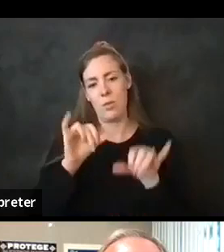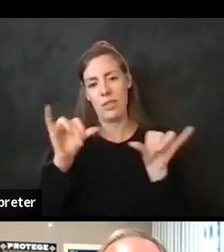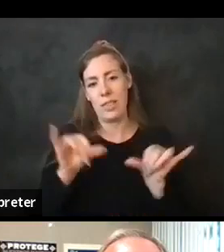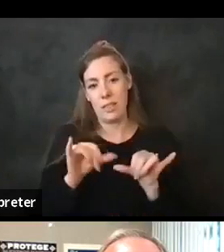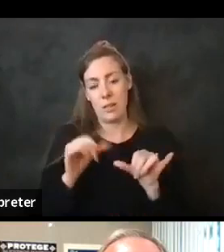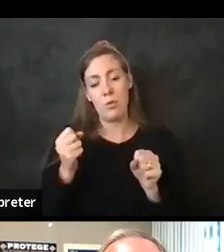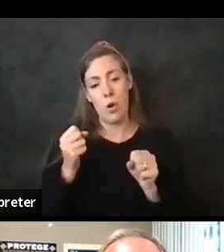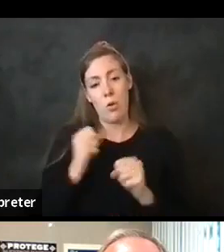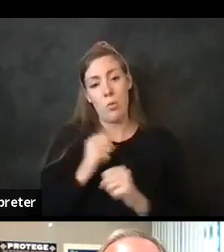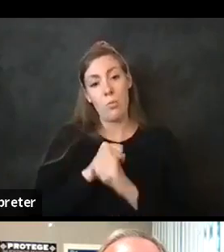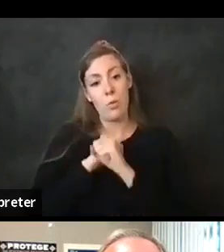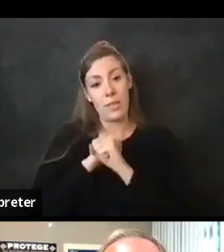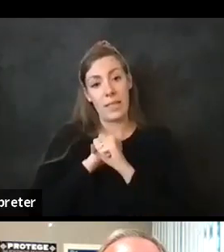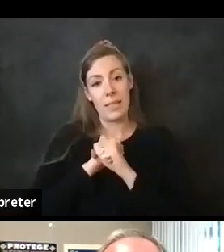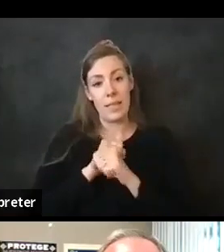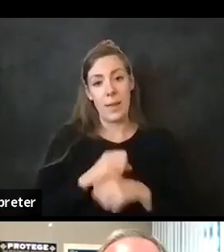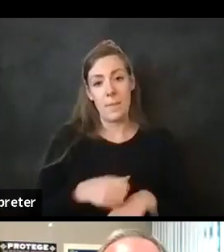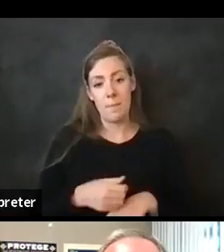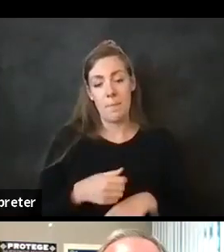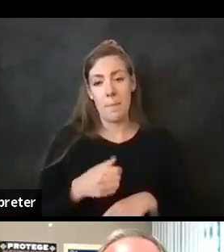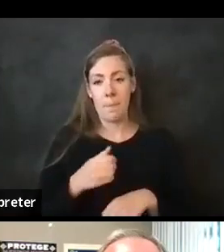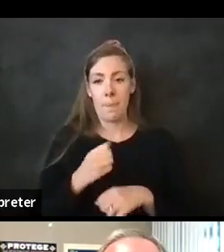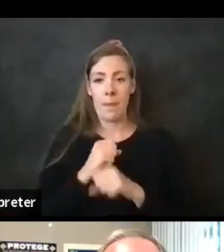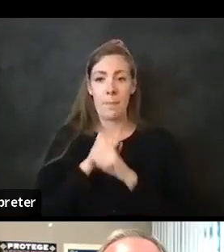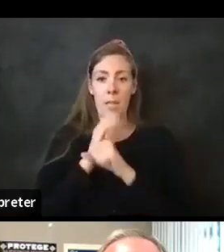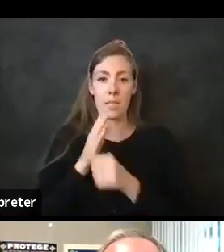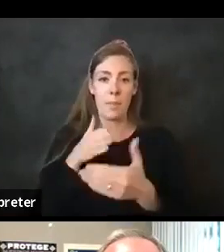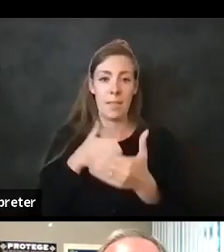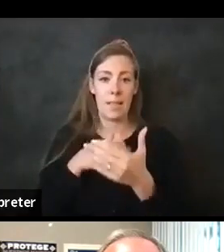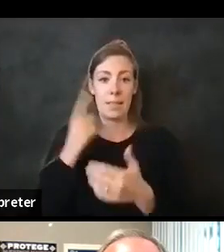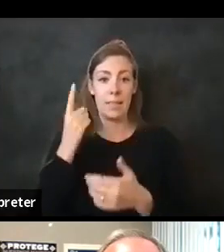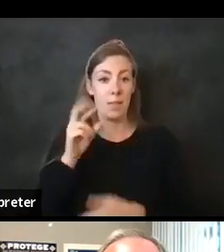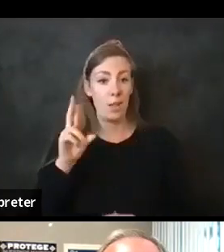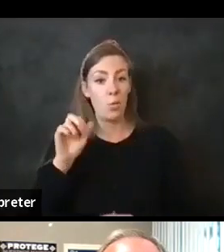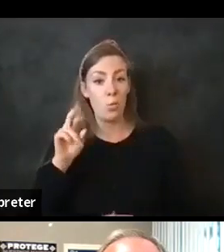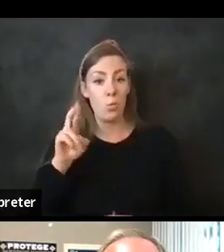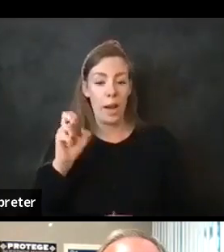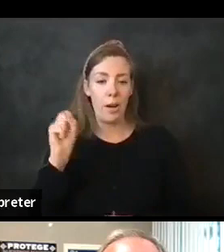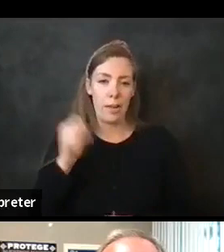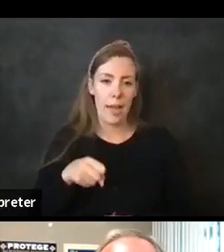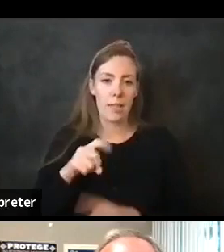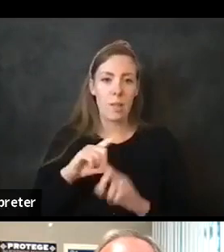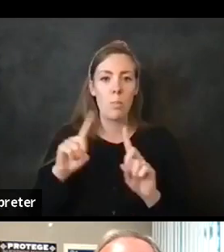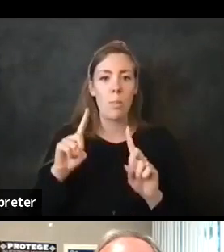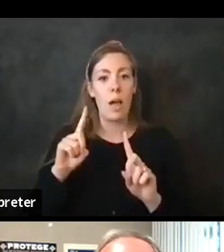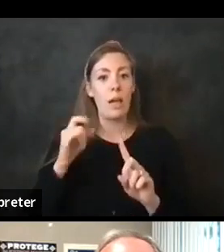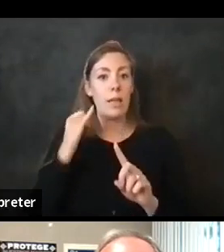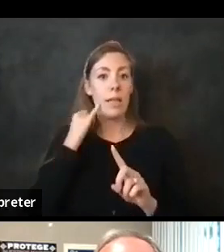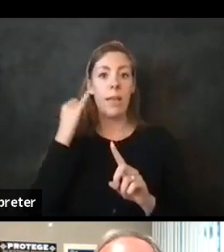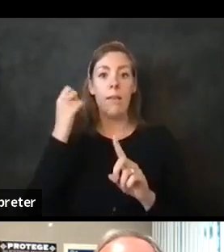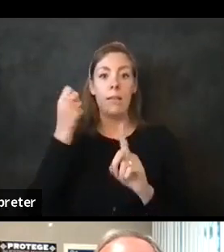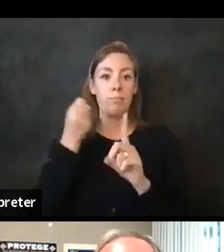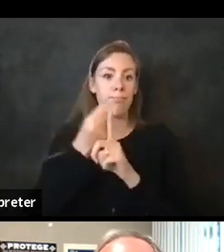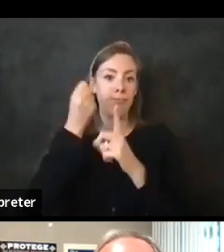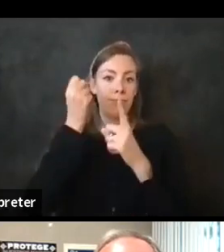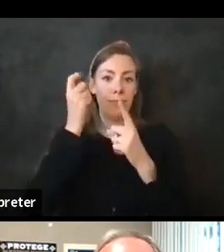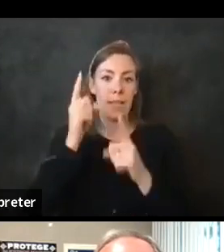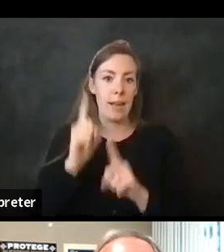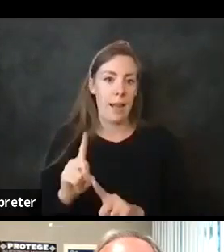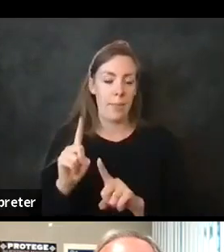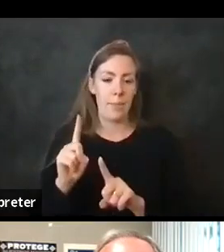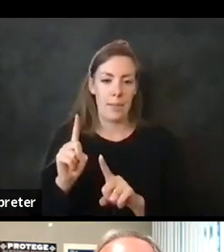vaccine is to protect them against something rare, but when their immune system does overreact, and there is the entity